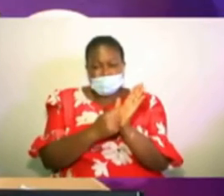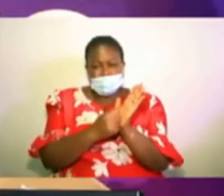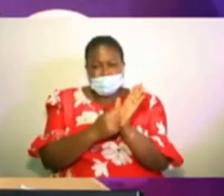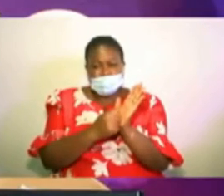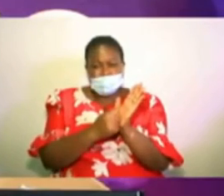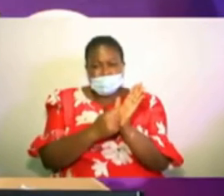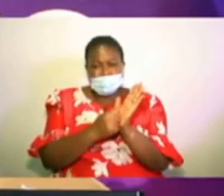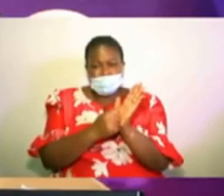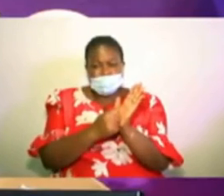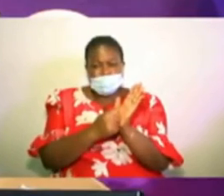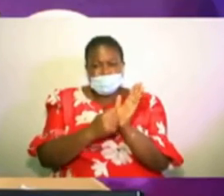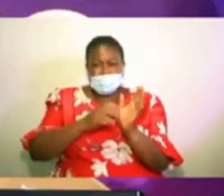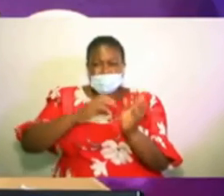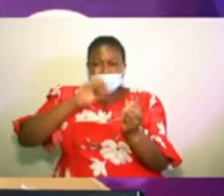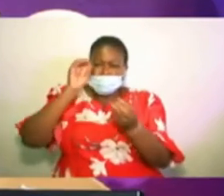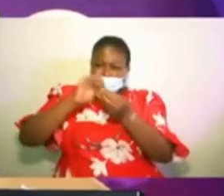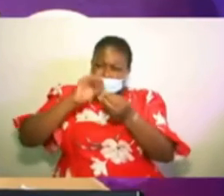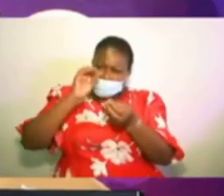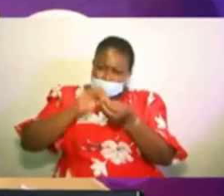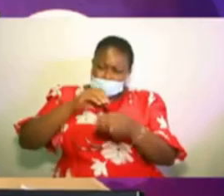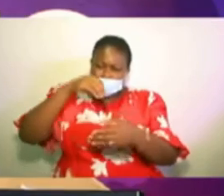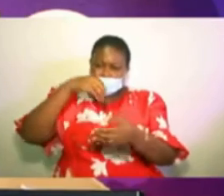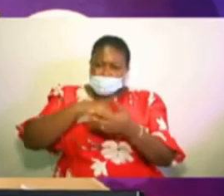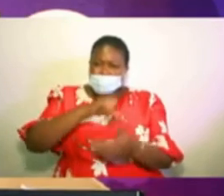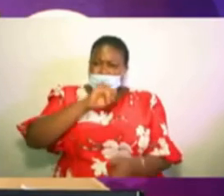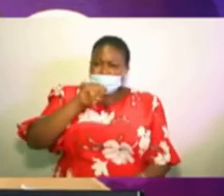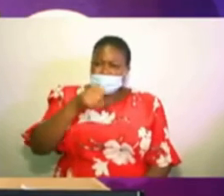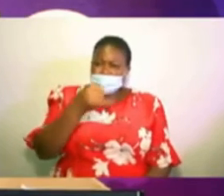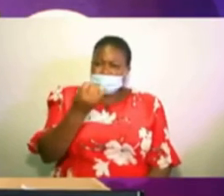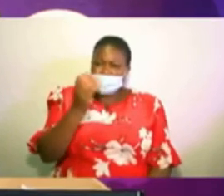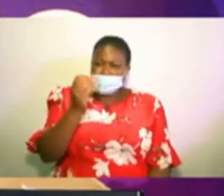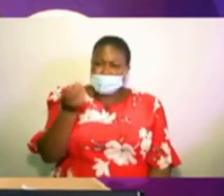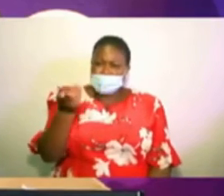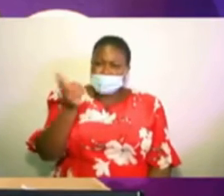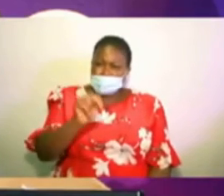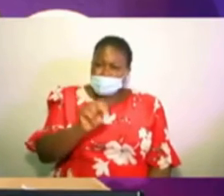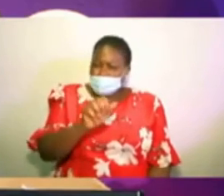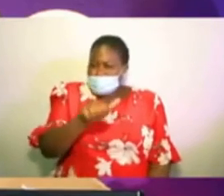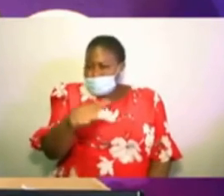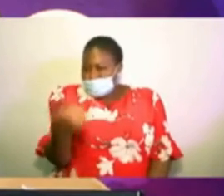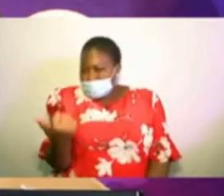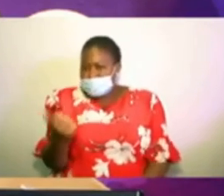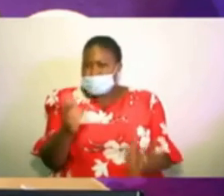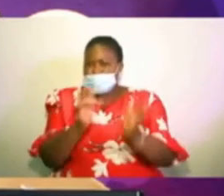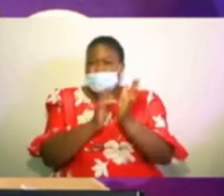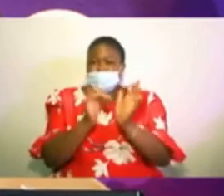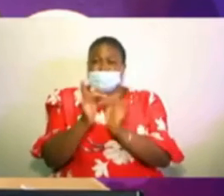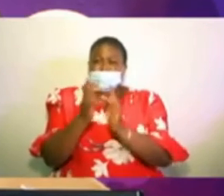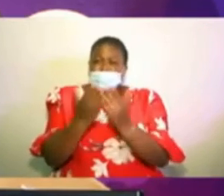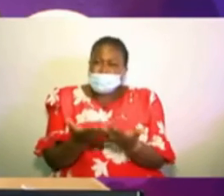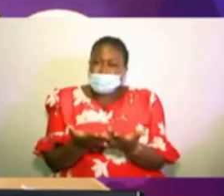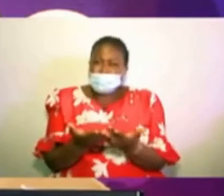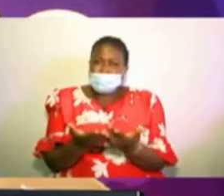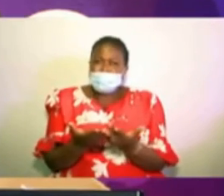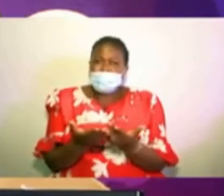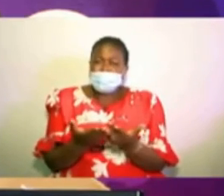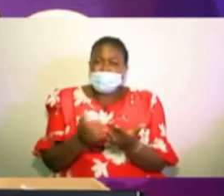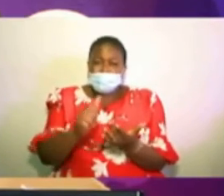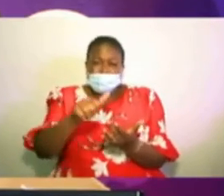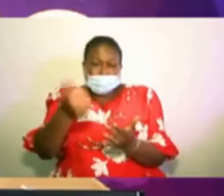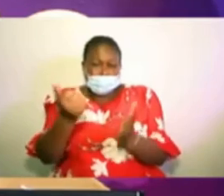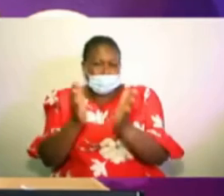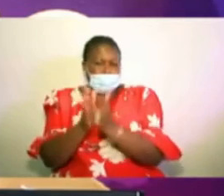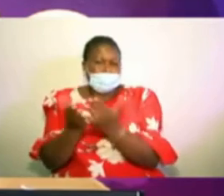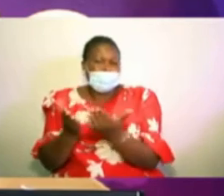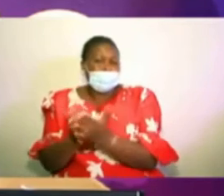abundantly in the book of John and in the other Gospels, and even from the epistles,